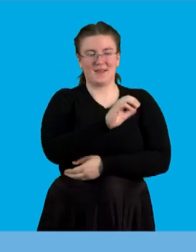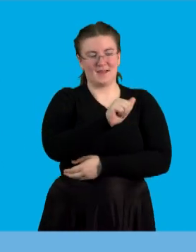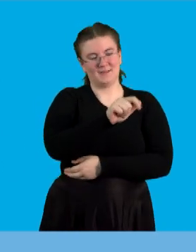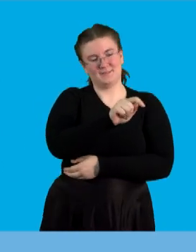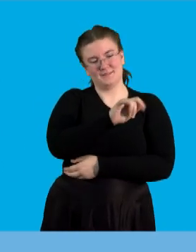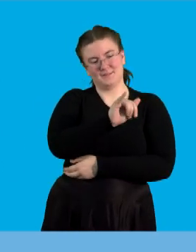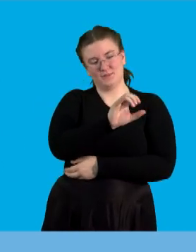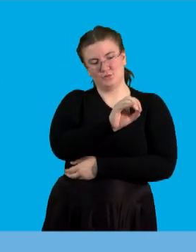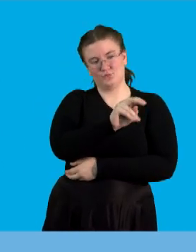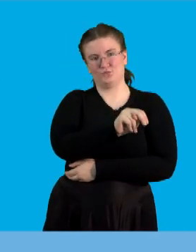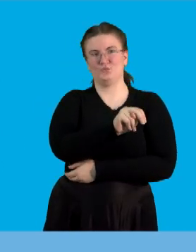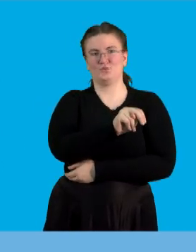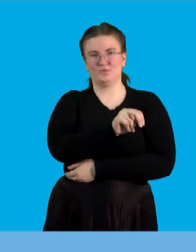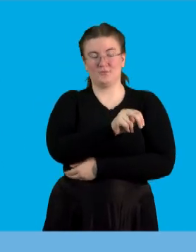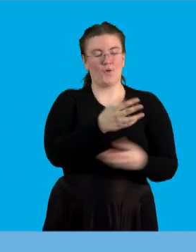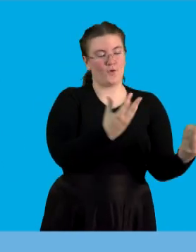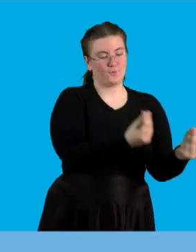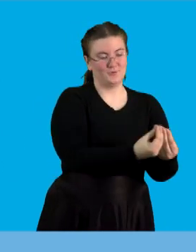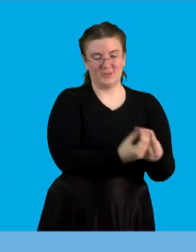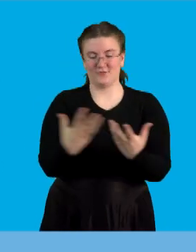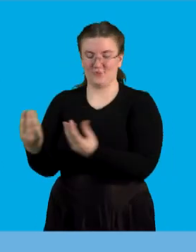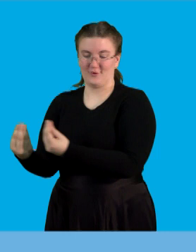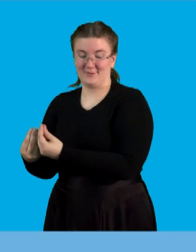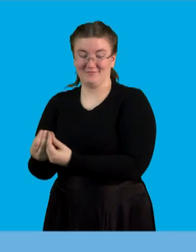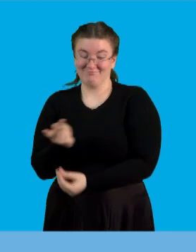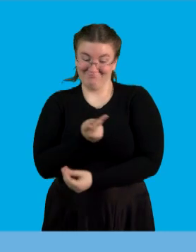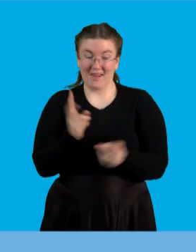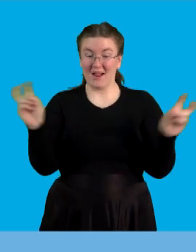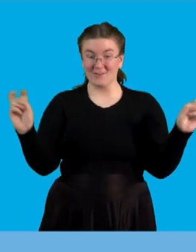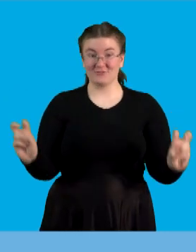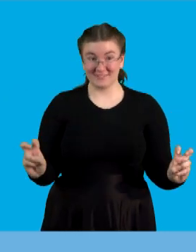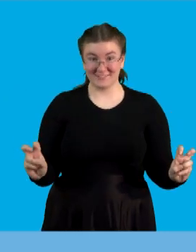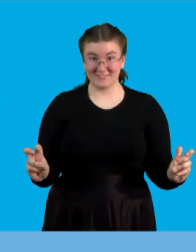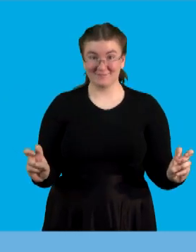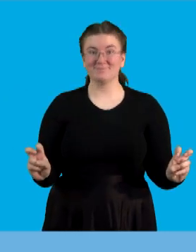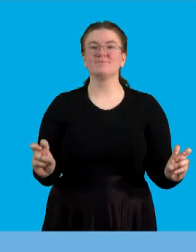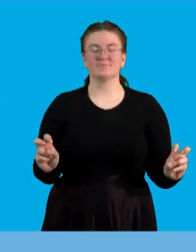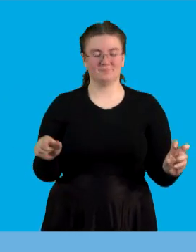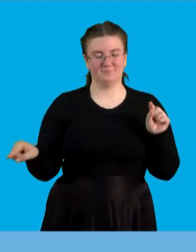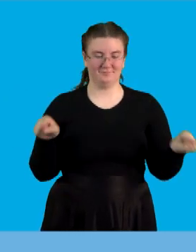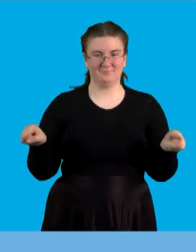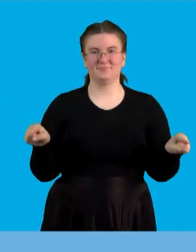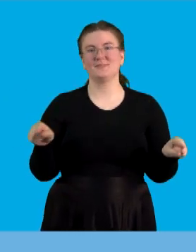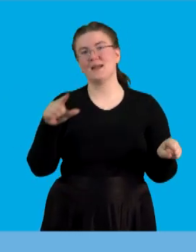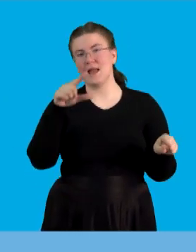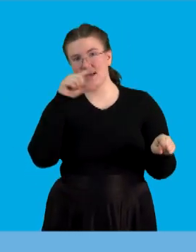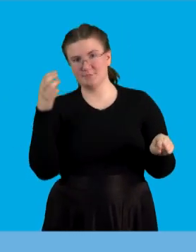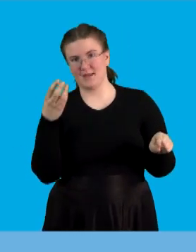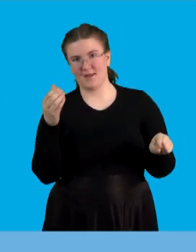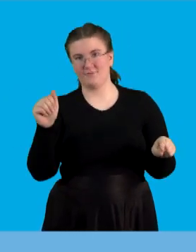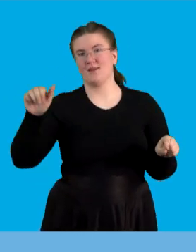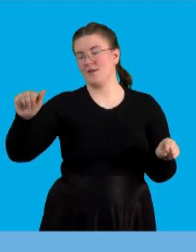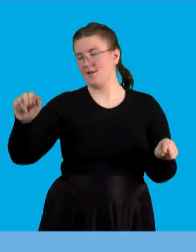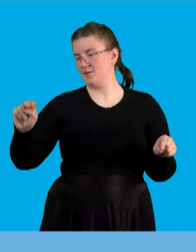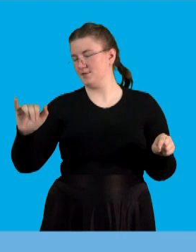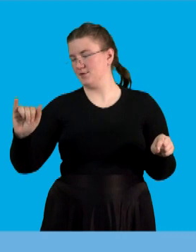as a cation. So these are going to be now the objects that are charged. So when objects are charged, they will be given these names: an